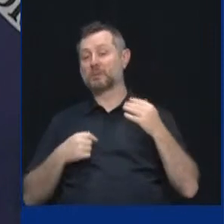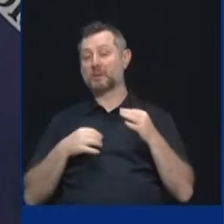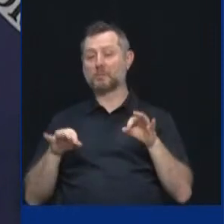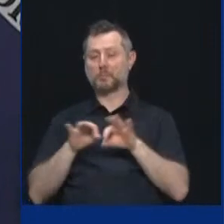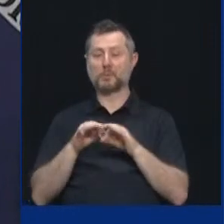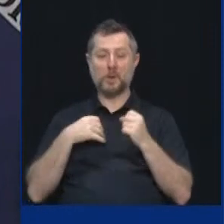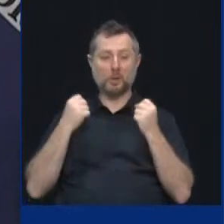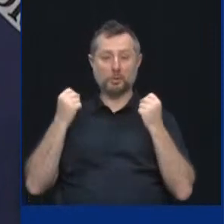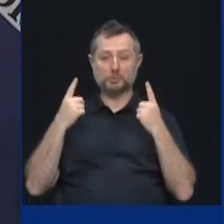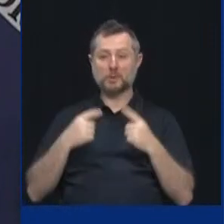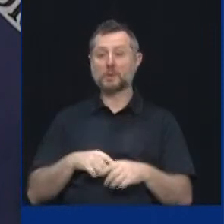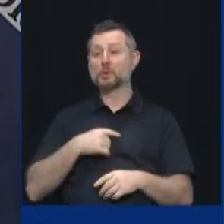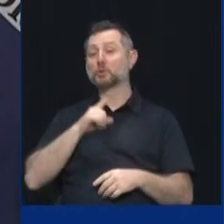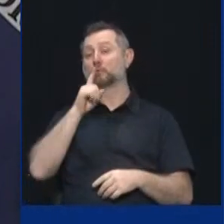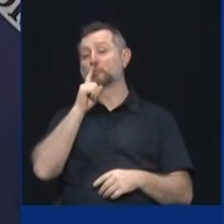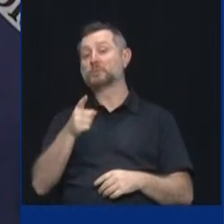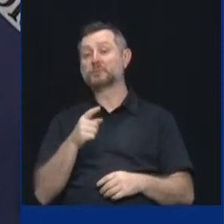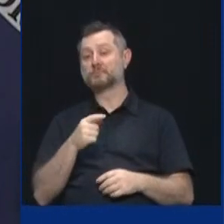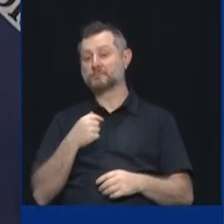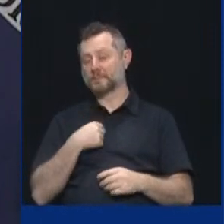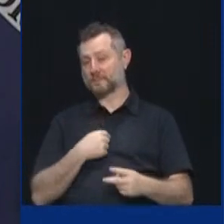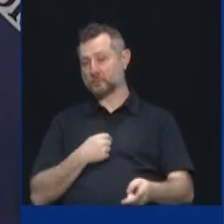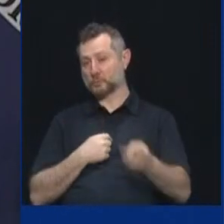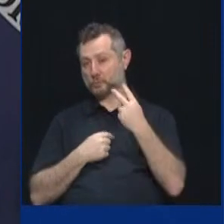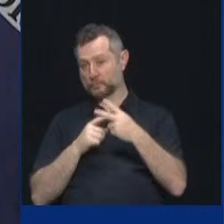think there are two priorities right now in New York City.